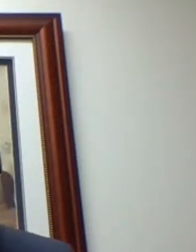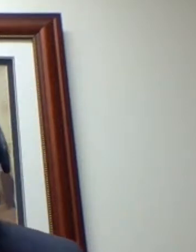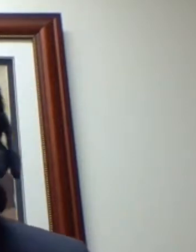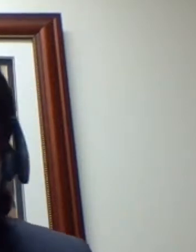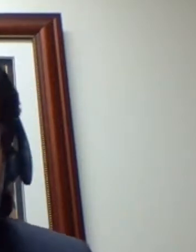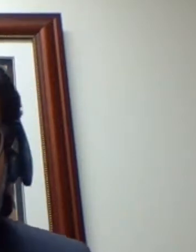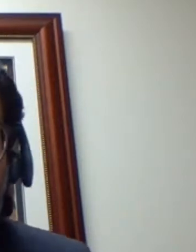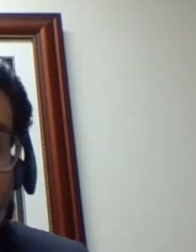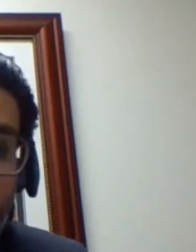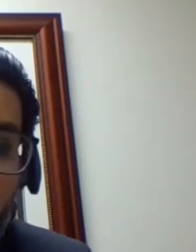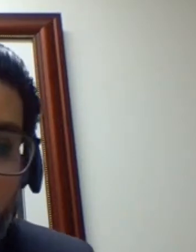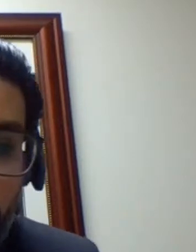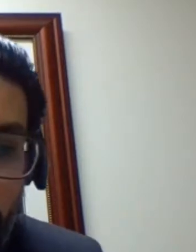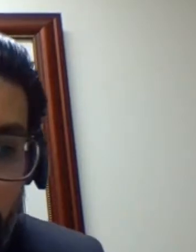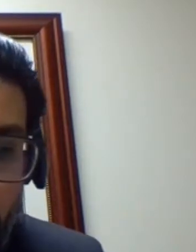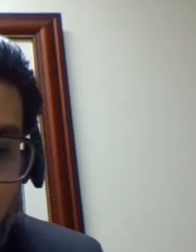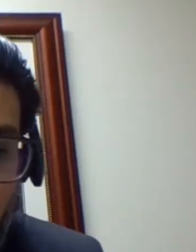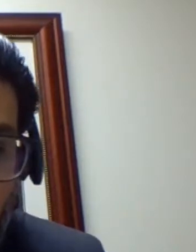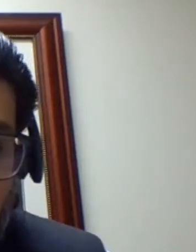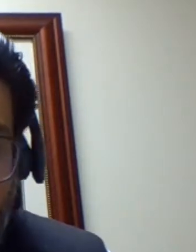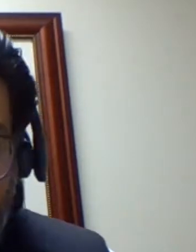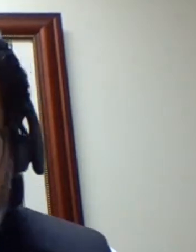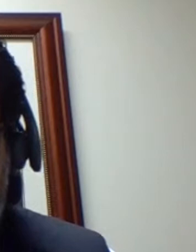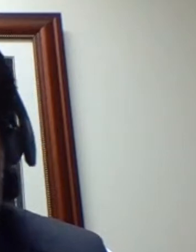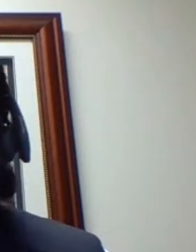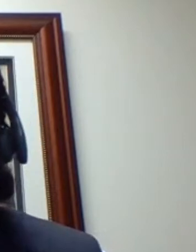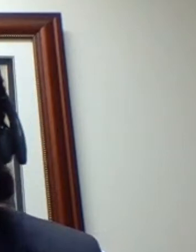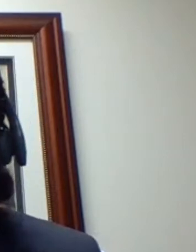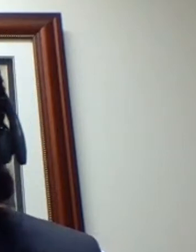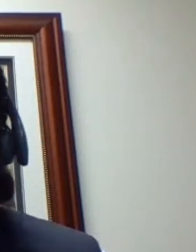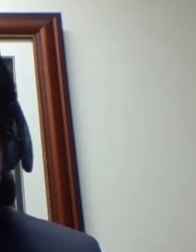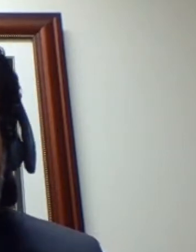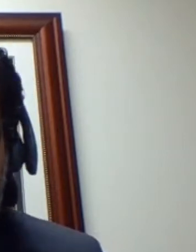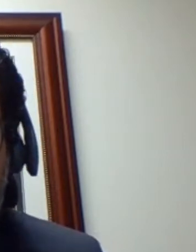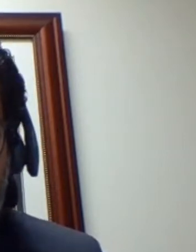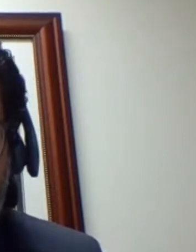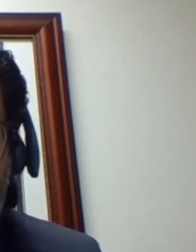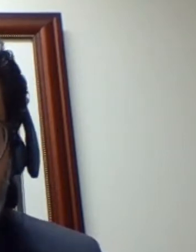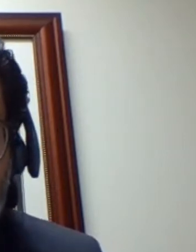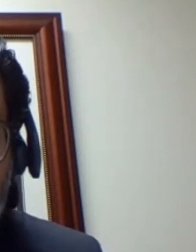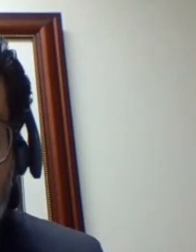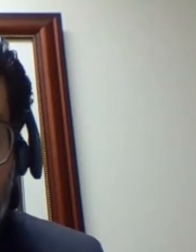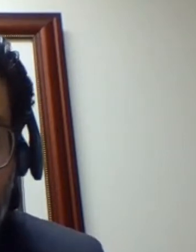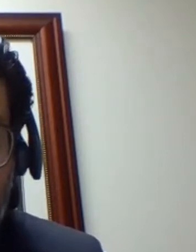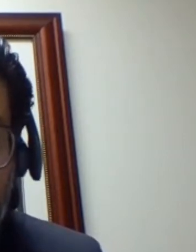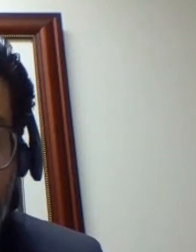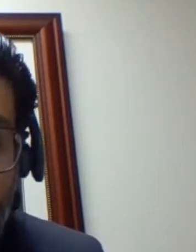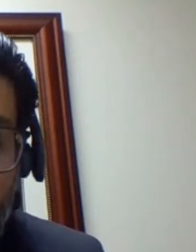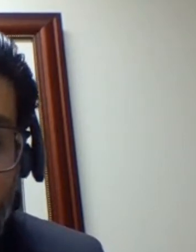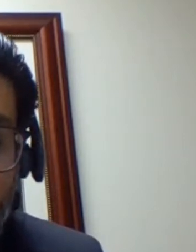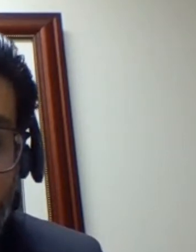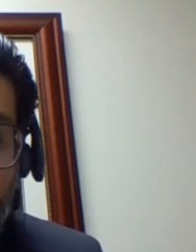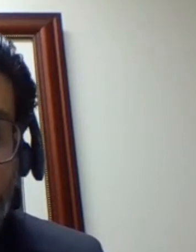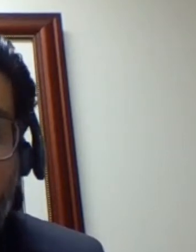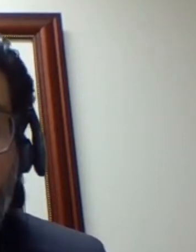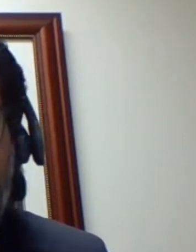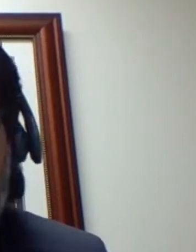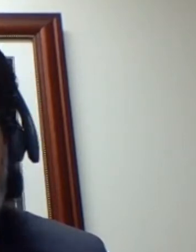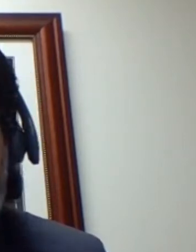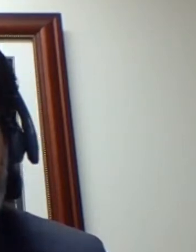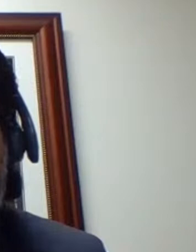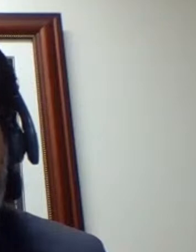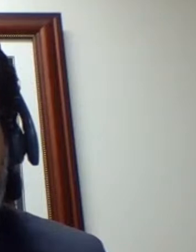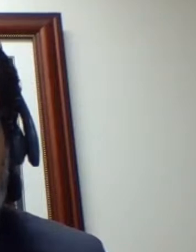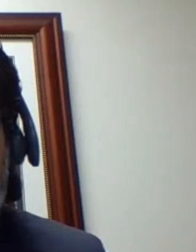will be applied or be executed in the right manner, and so on and so on. So if you would provide